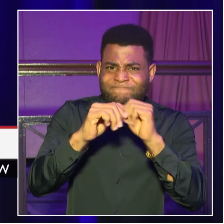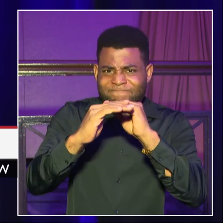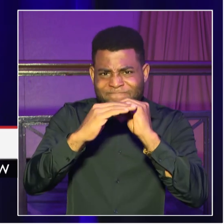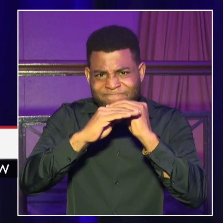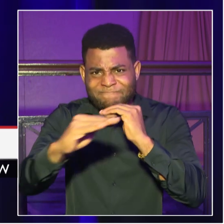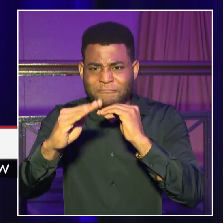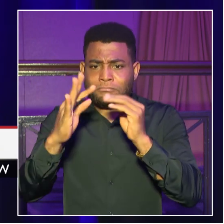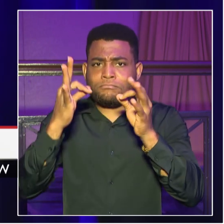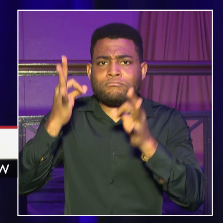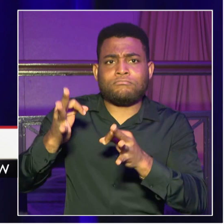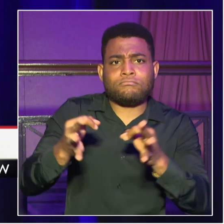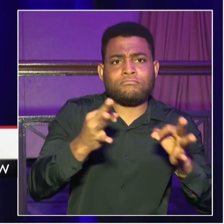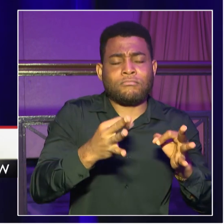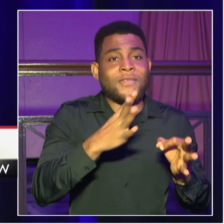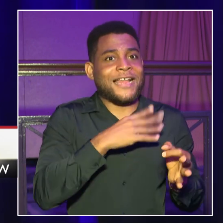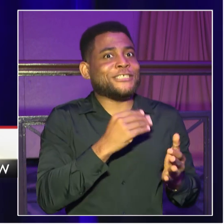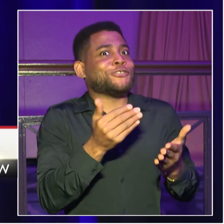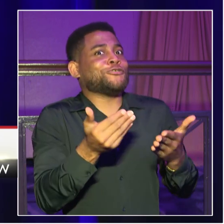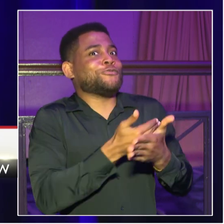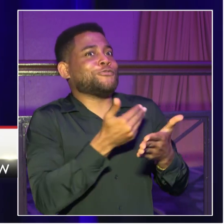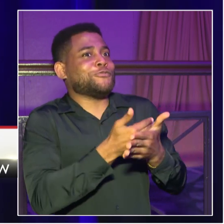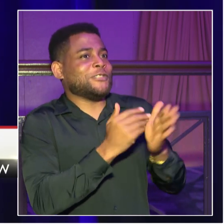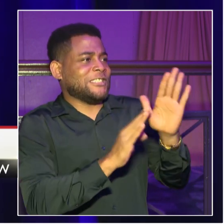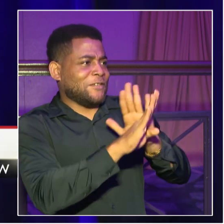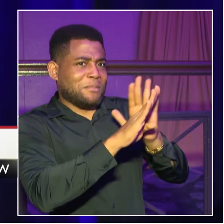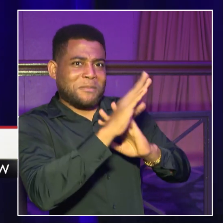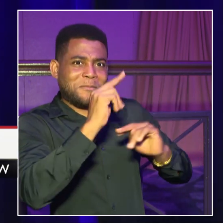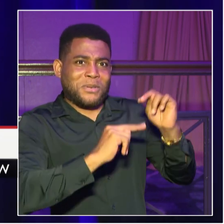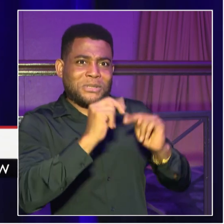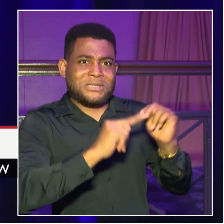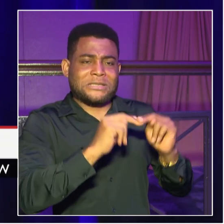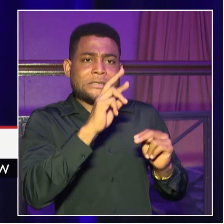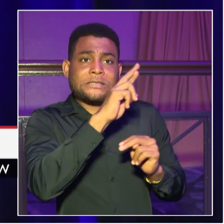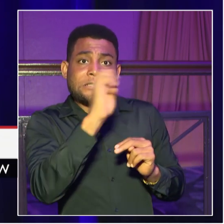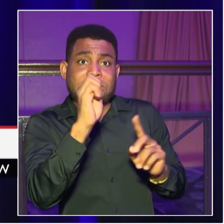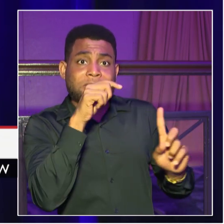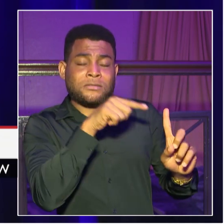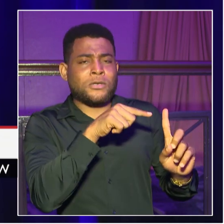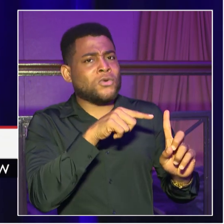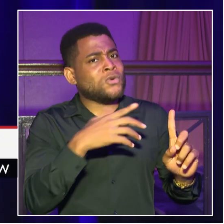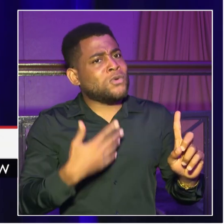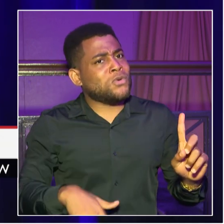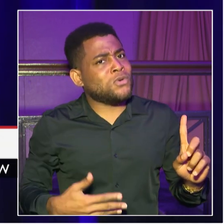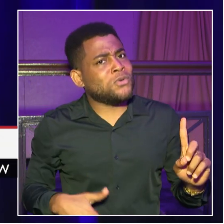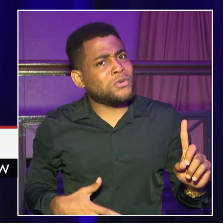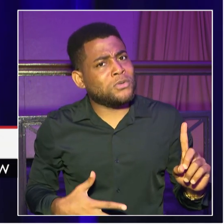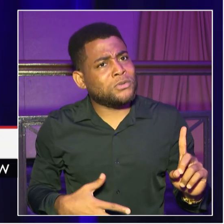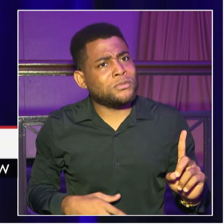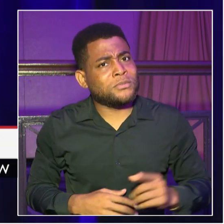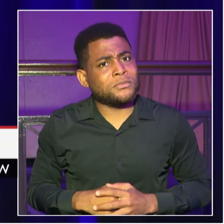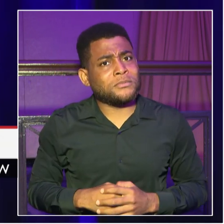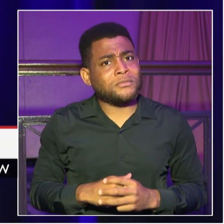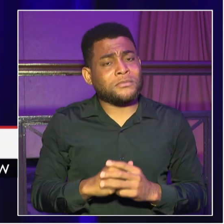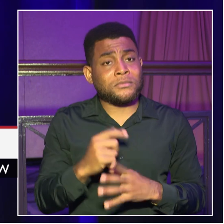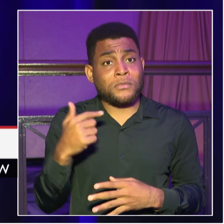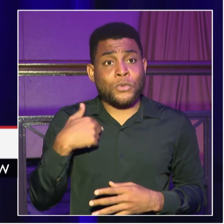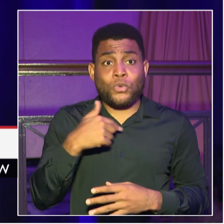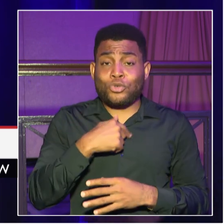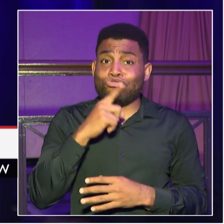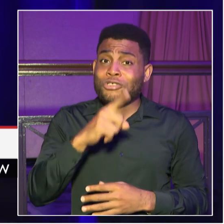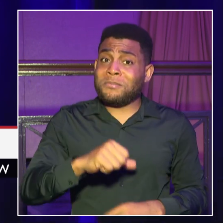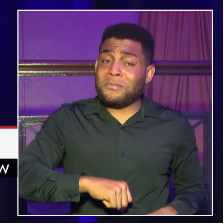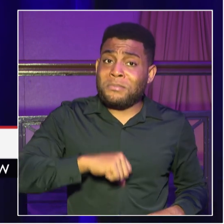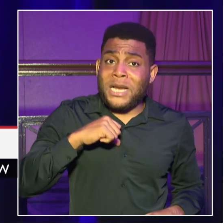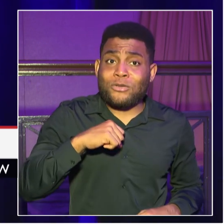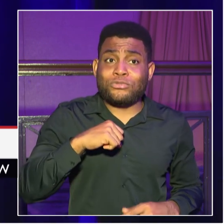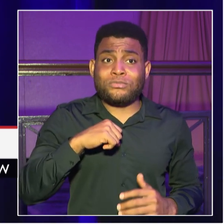of our new developments and real estate activity. So we were proud, and just a few weeks ago, I think